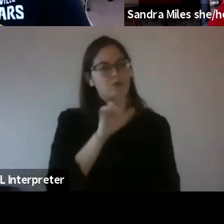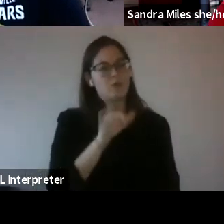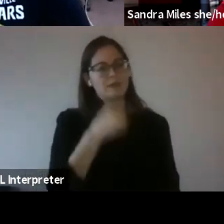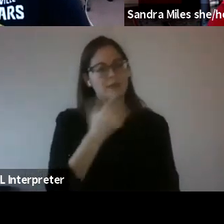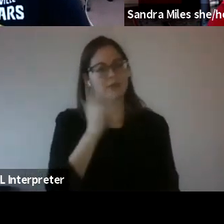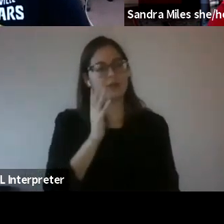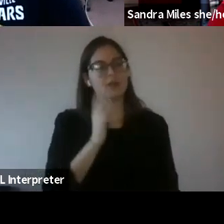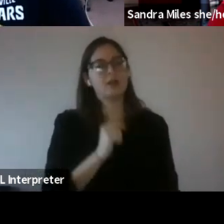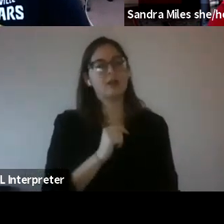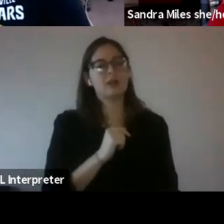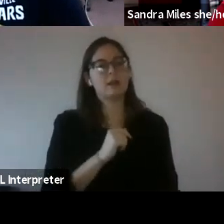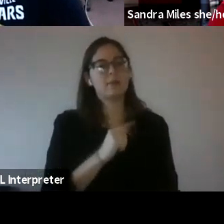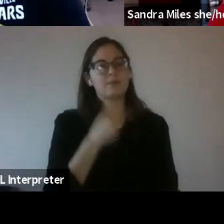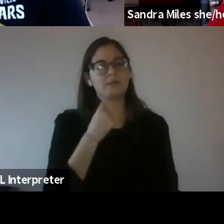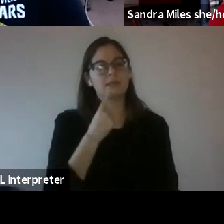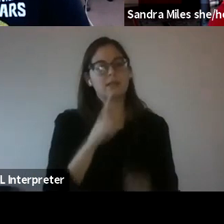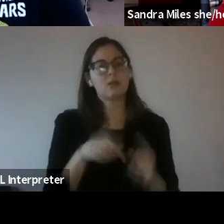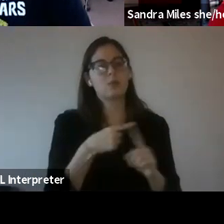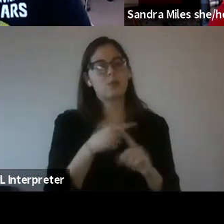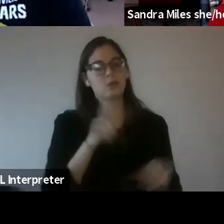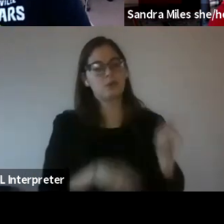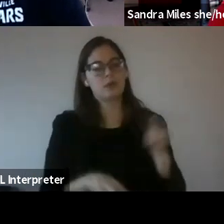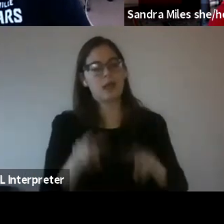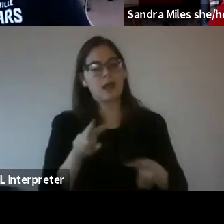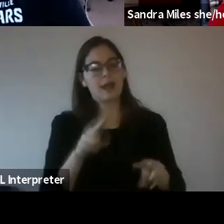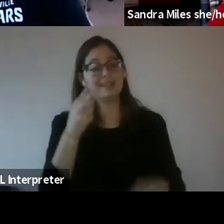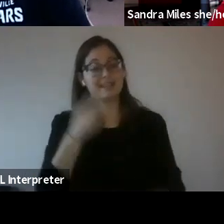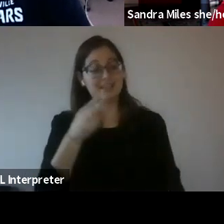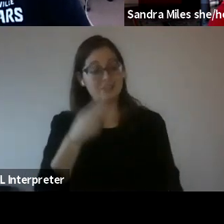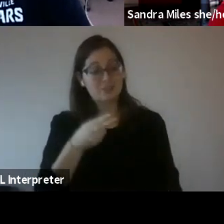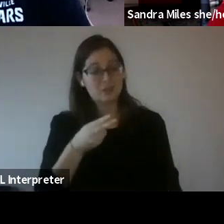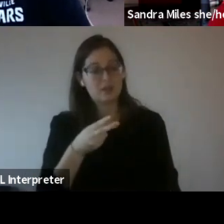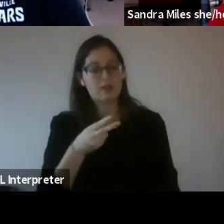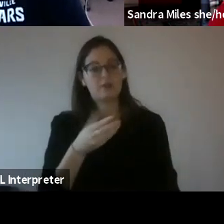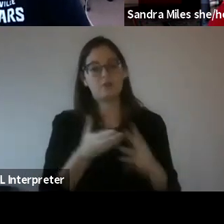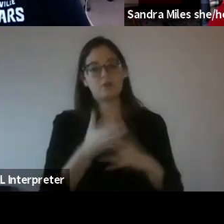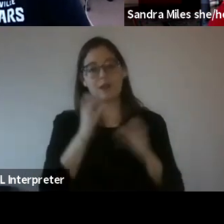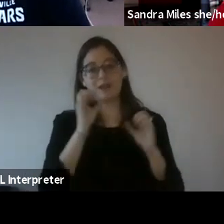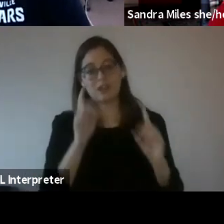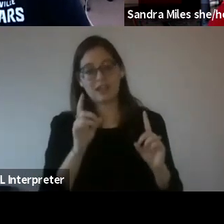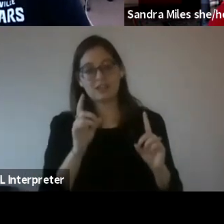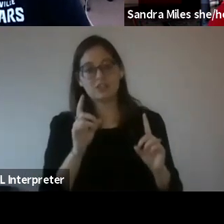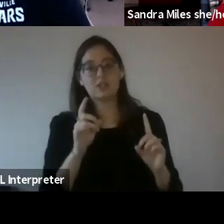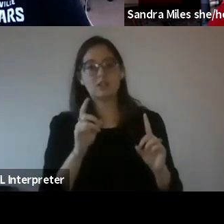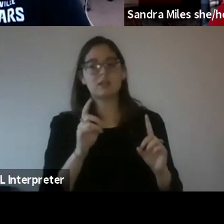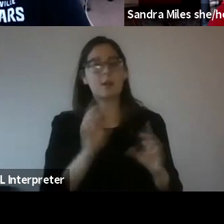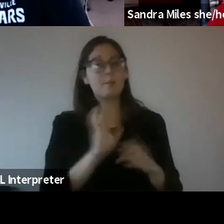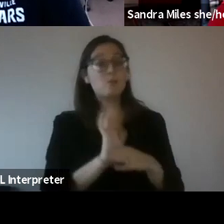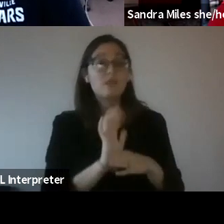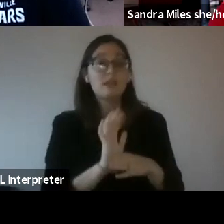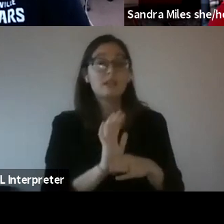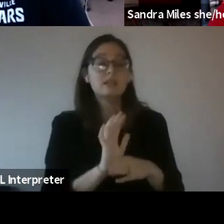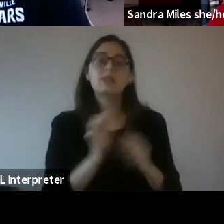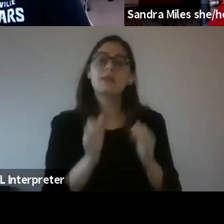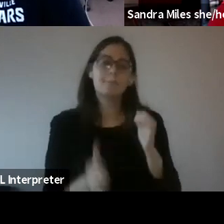too, where he said, when you look at the history or, you know, through educational or movies even, that